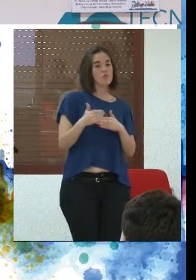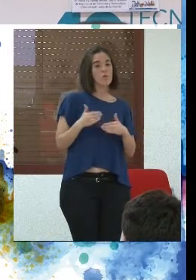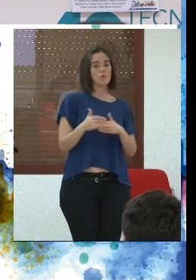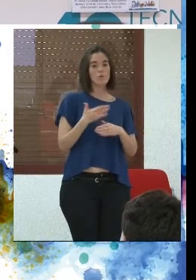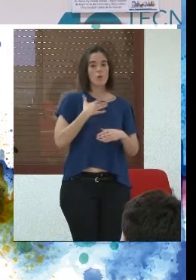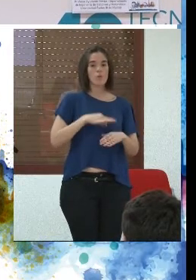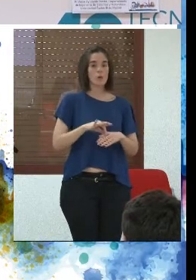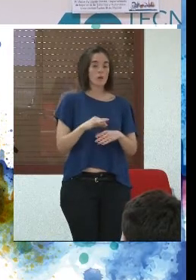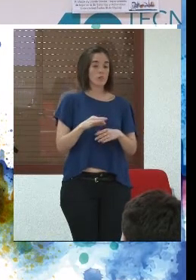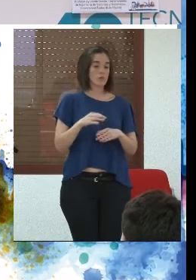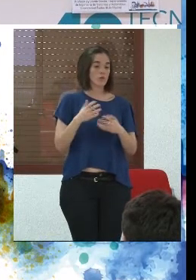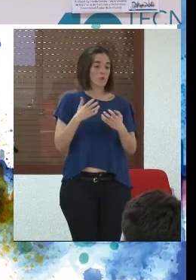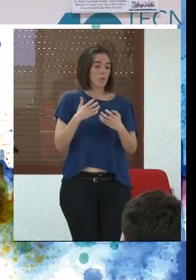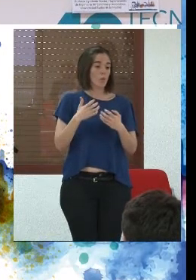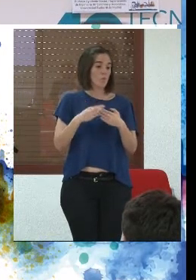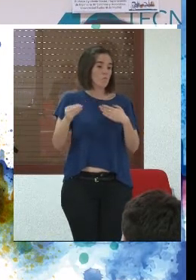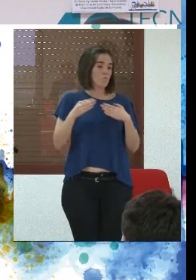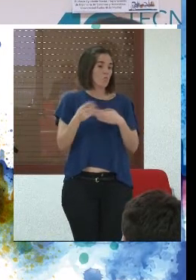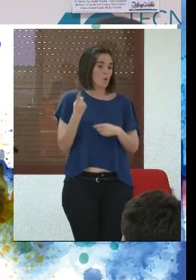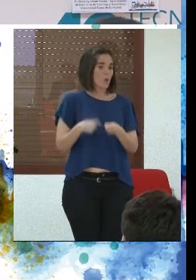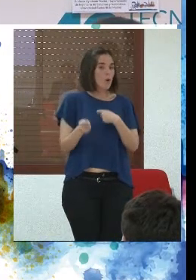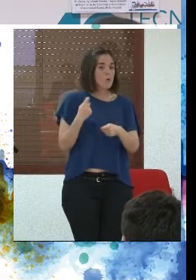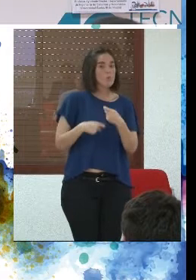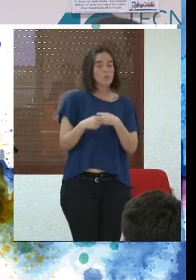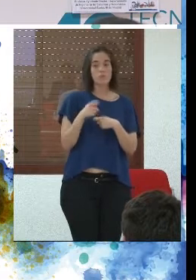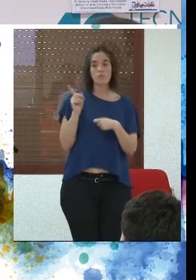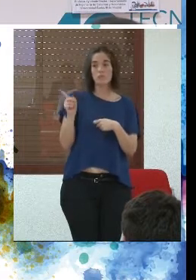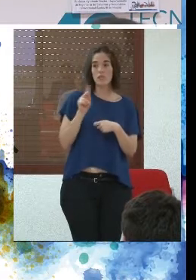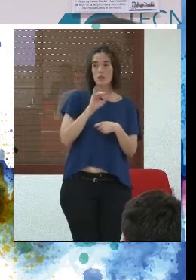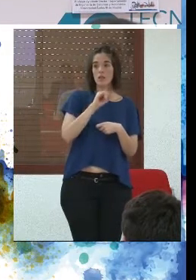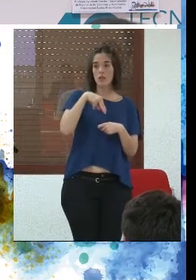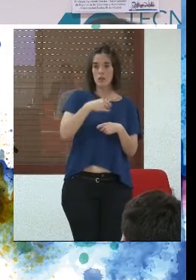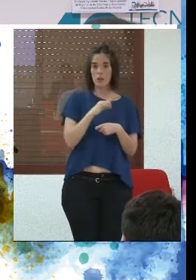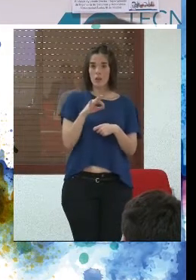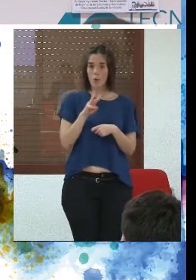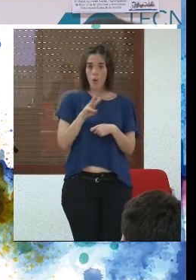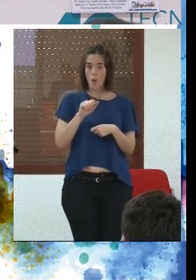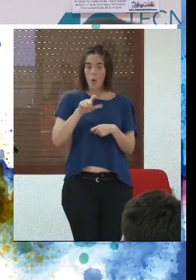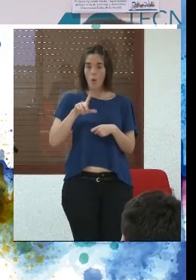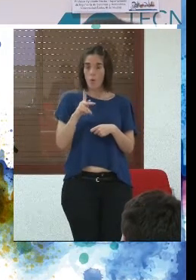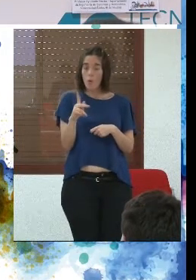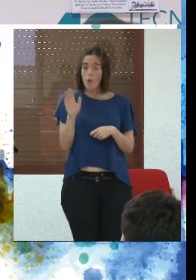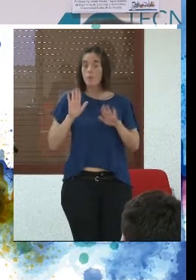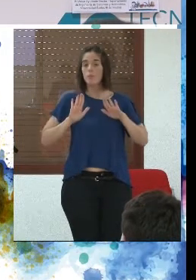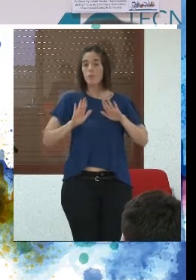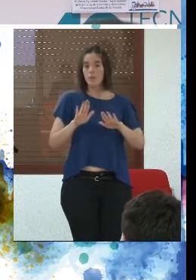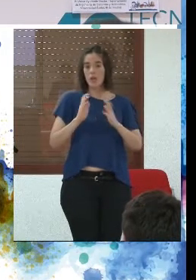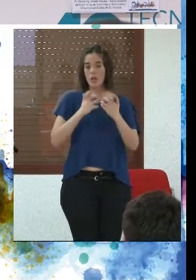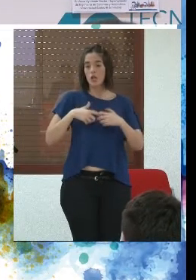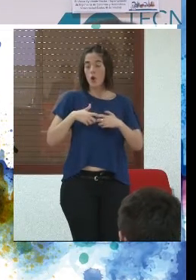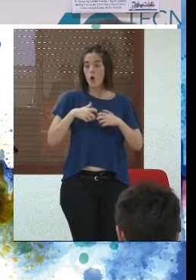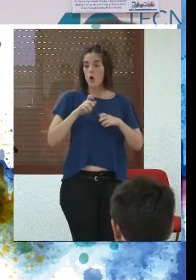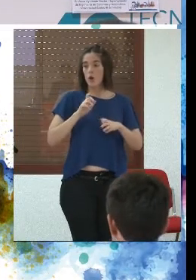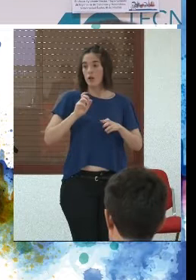future we might end up having a commercial or a marketed device. In this case, this is the inner wall, but this